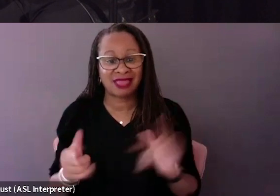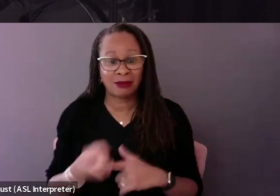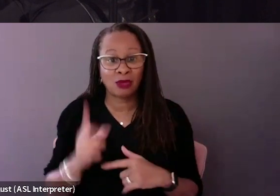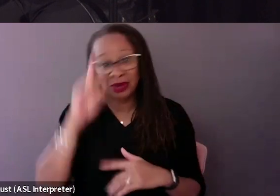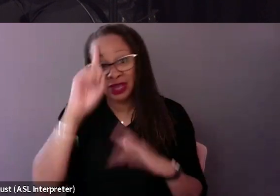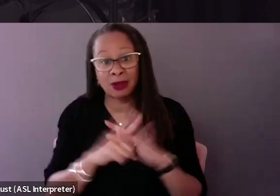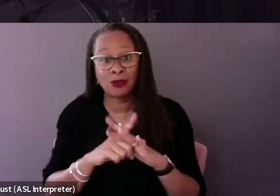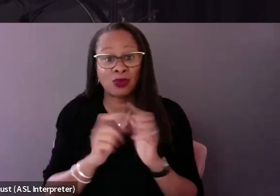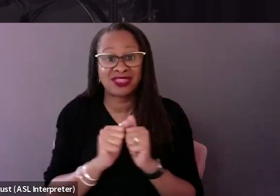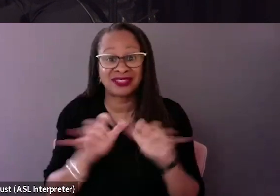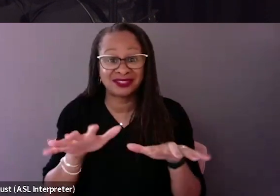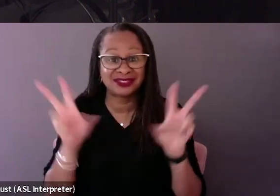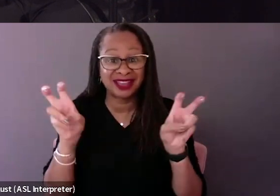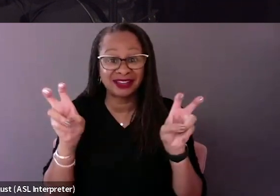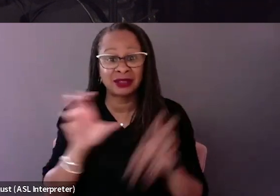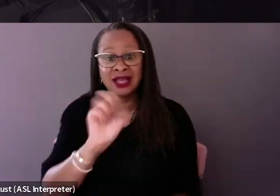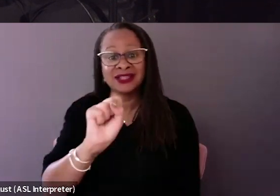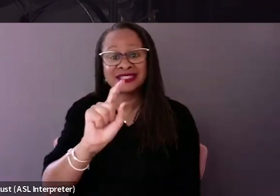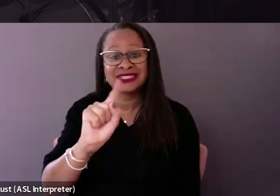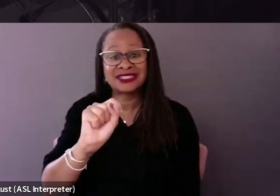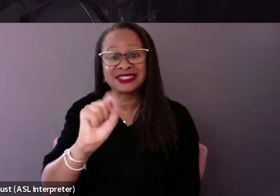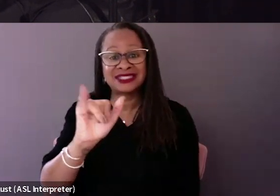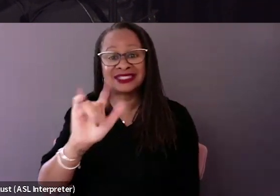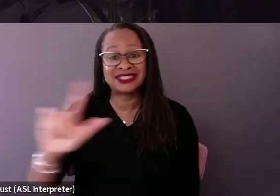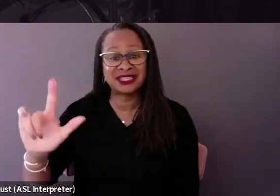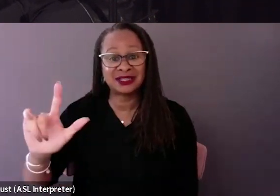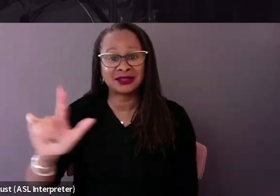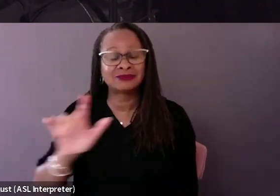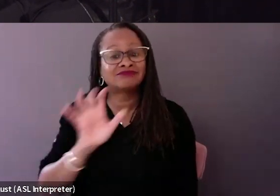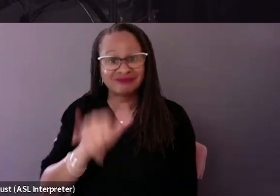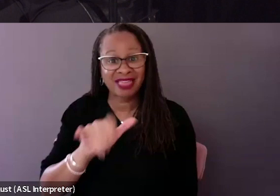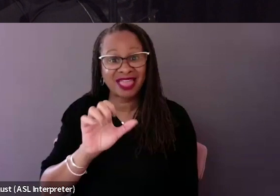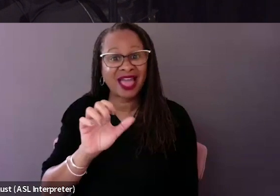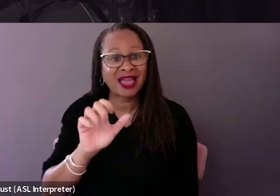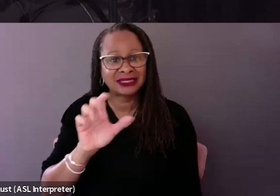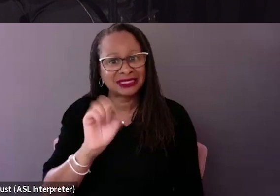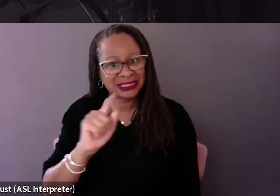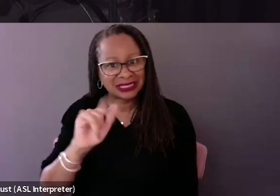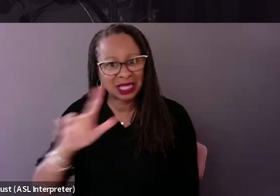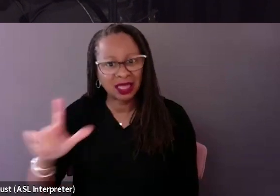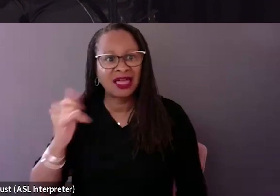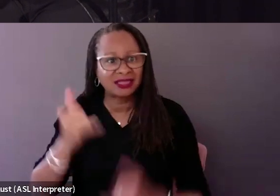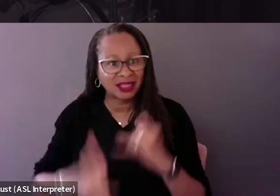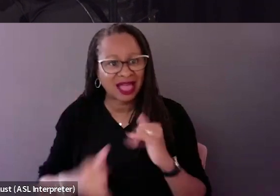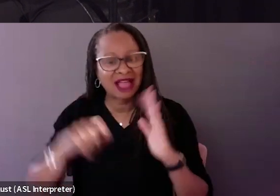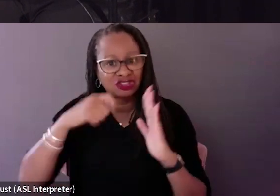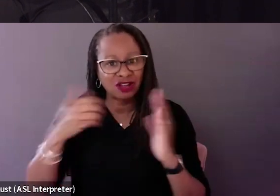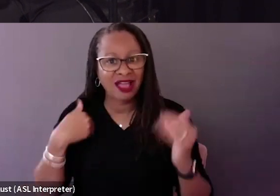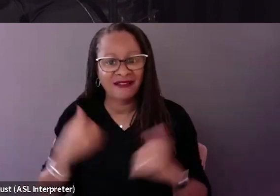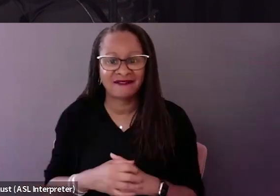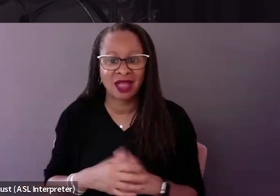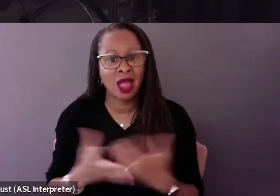title, Still, because that stillness that last shot has. I wanted to ask about